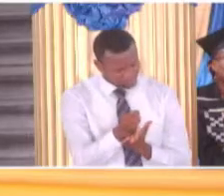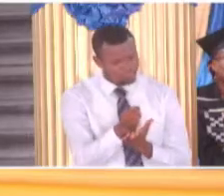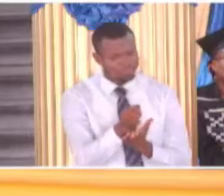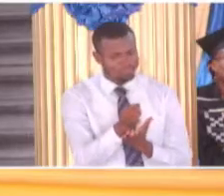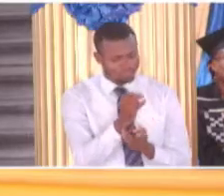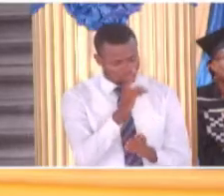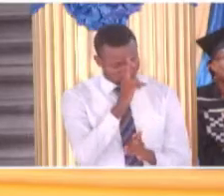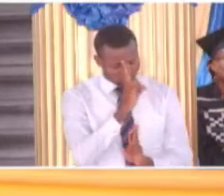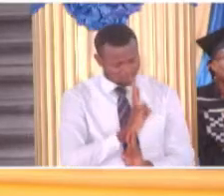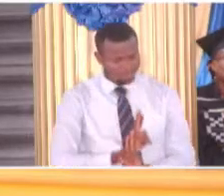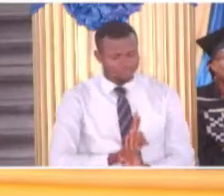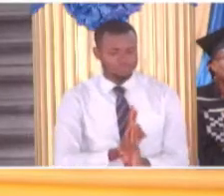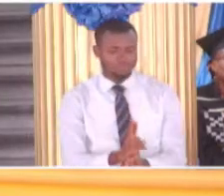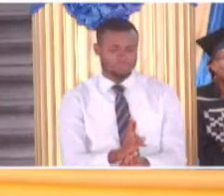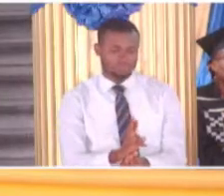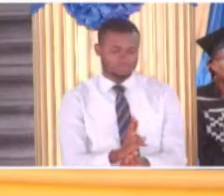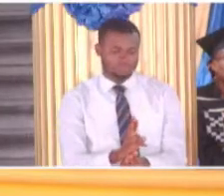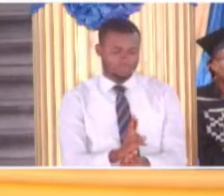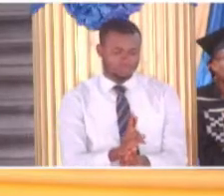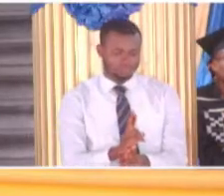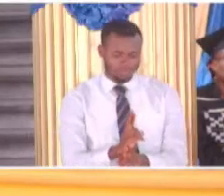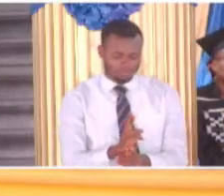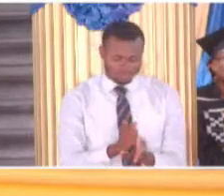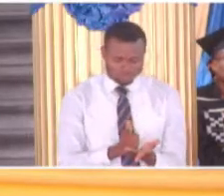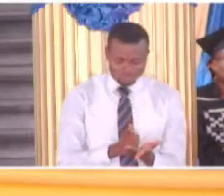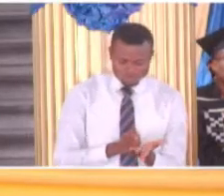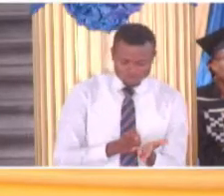commitment, respect, and loyalty.